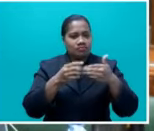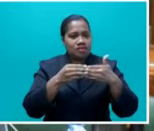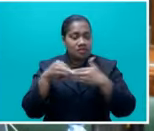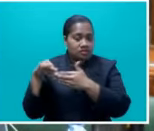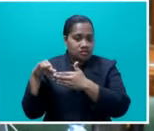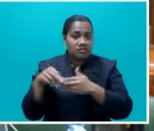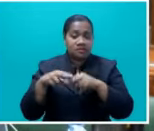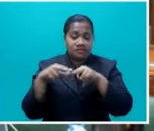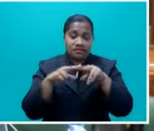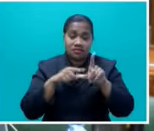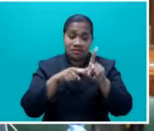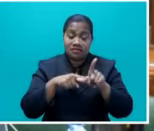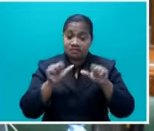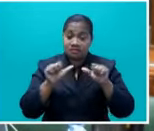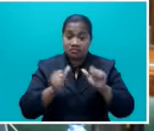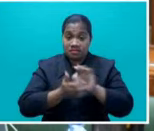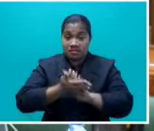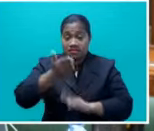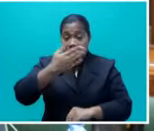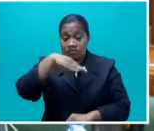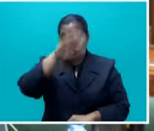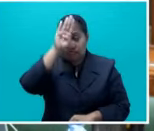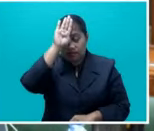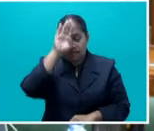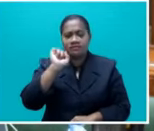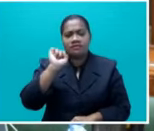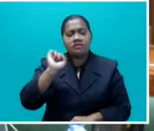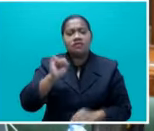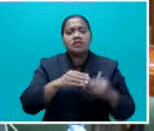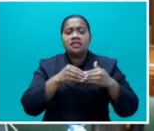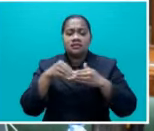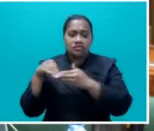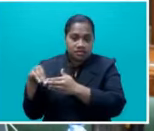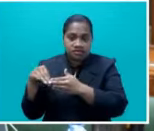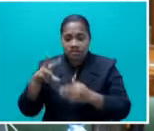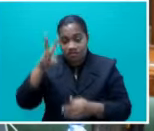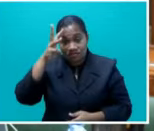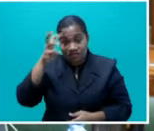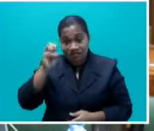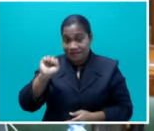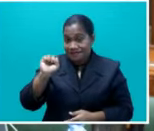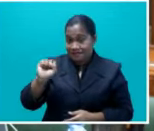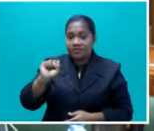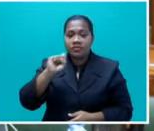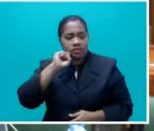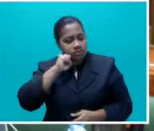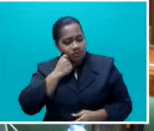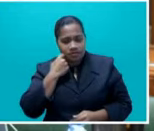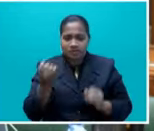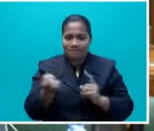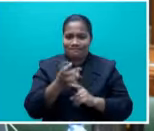Fiji's youngest president and a high chief, his able leadership and wisdom will be an essential ingredient in